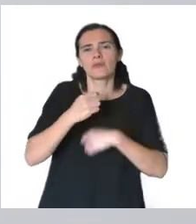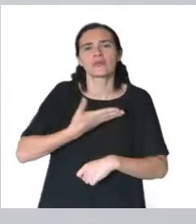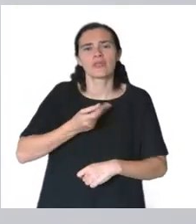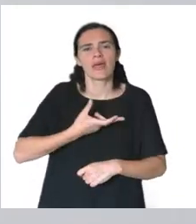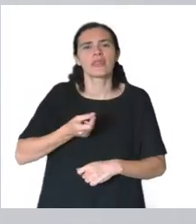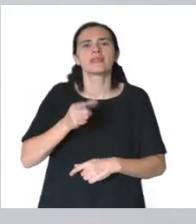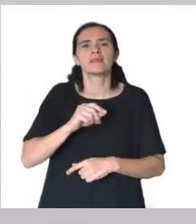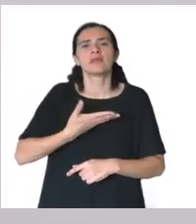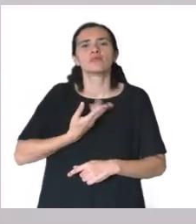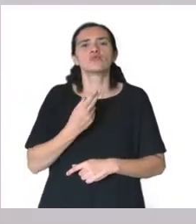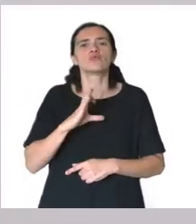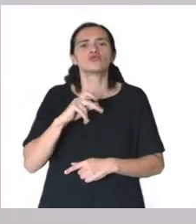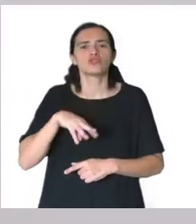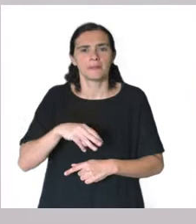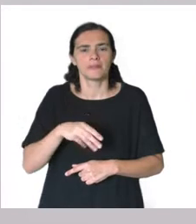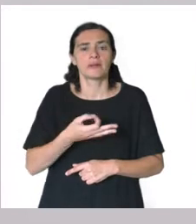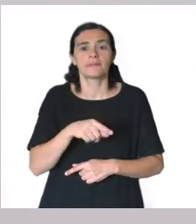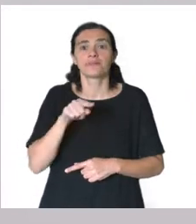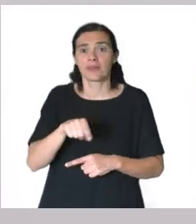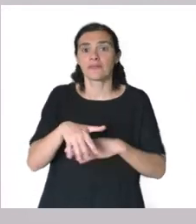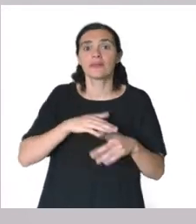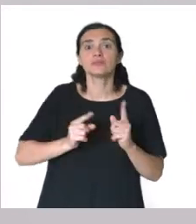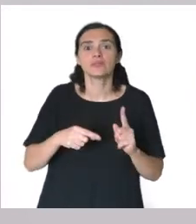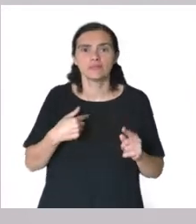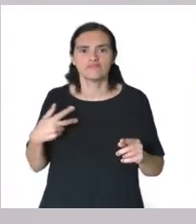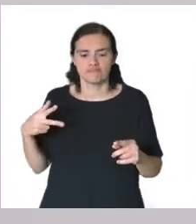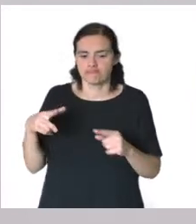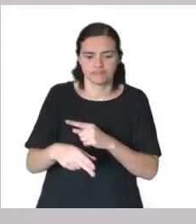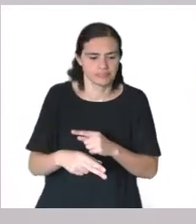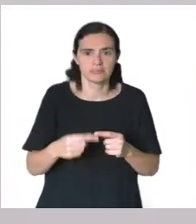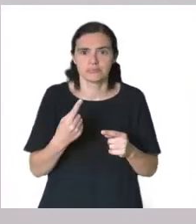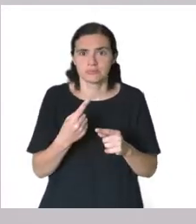Marcel Duchamp. But what she has done here, that she has